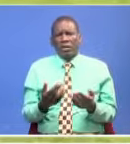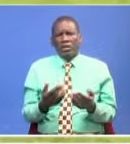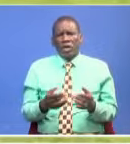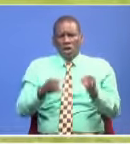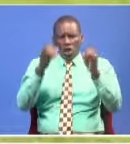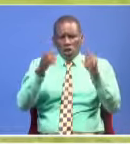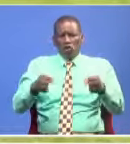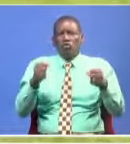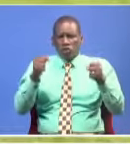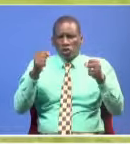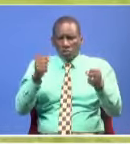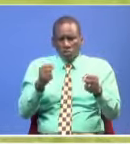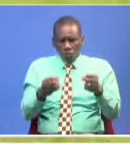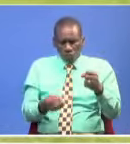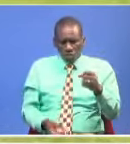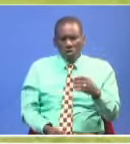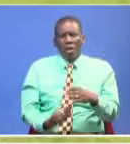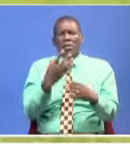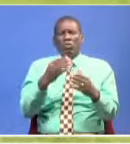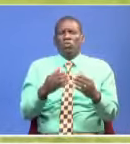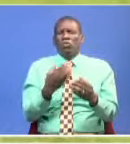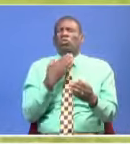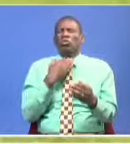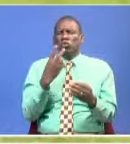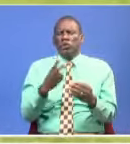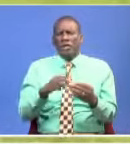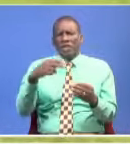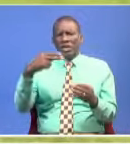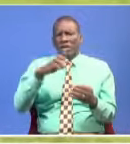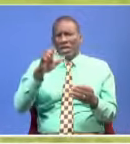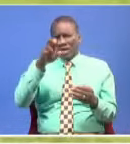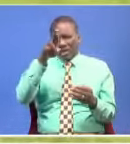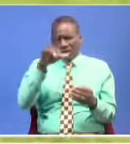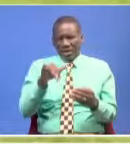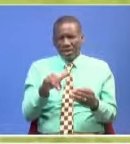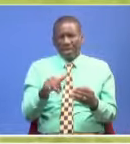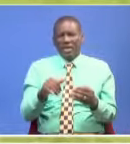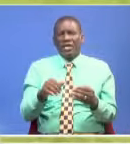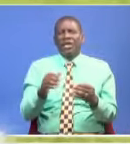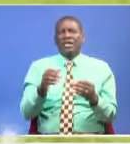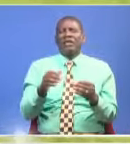champion will be crowned. Hilary Anakea at the RFUEA grounds in Nairobi.